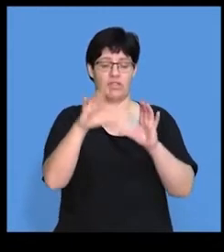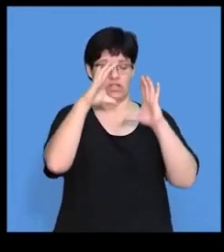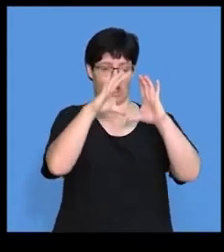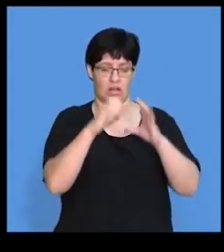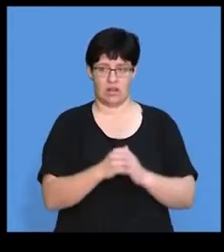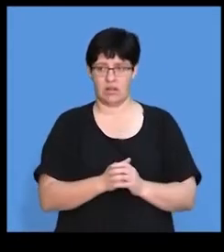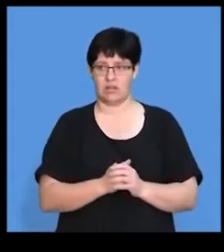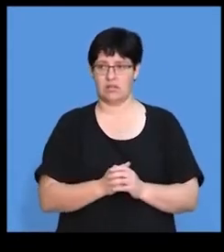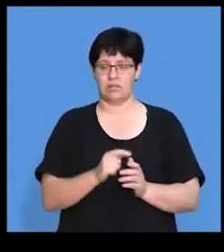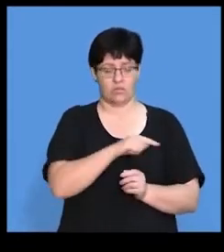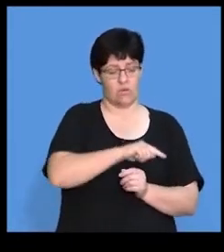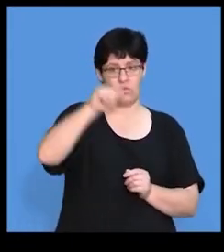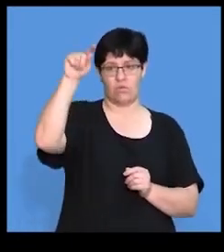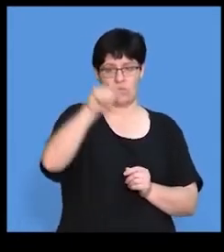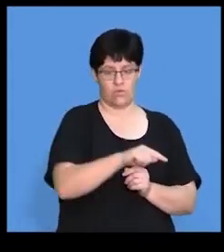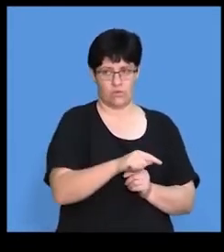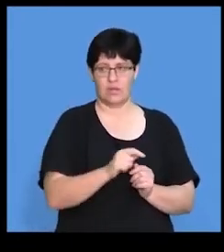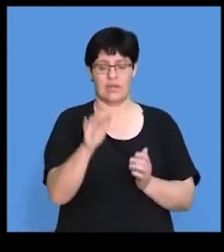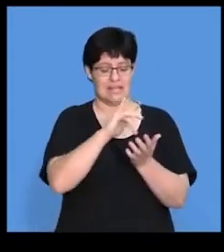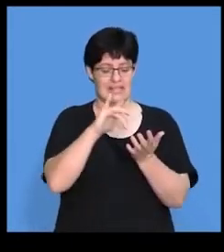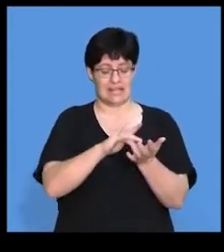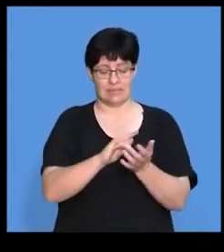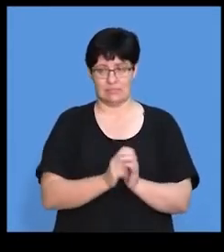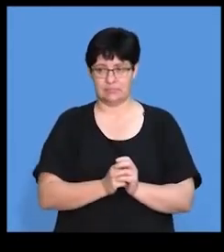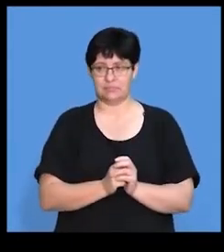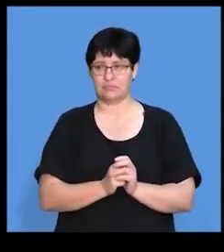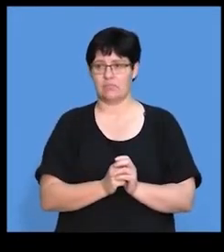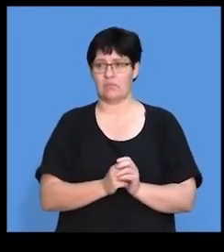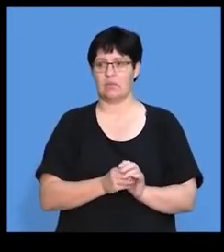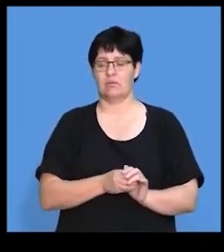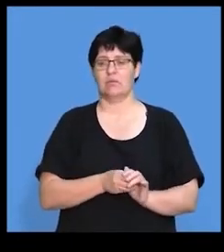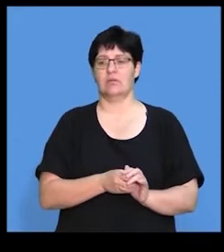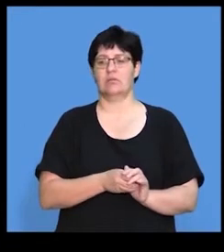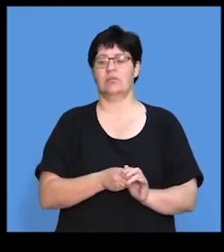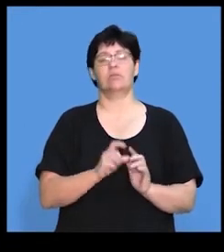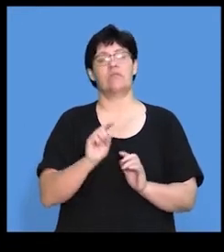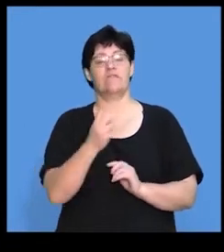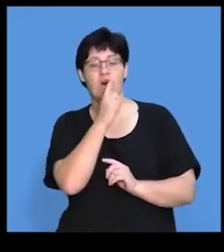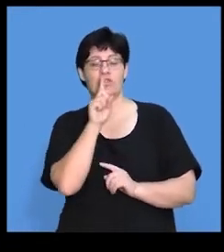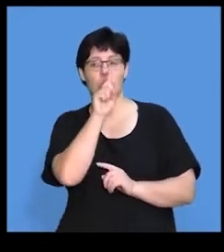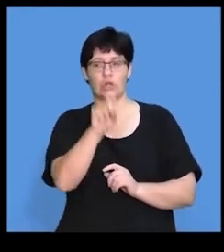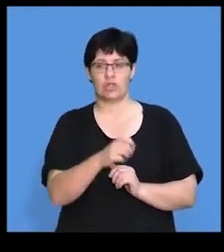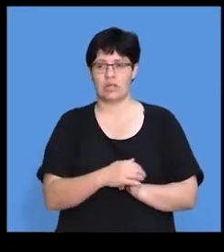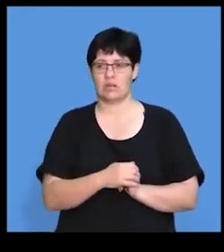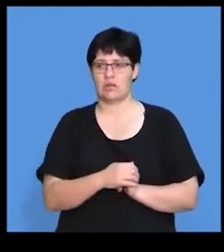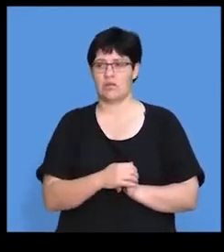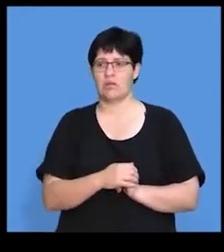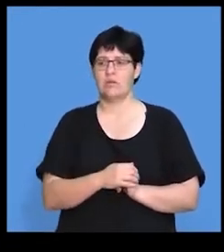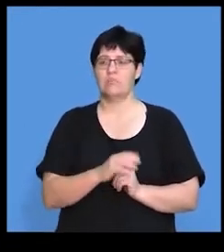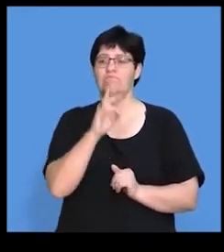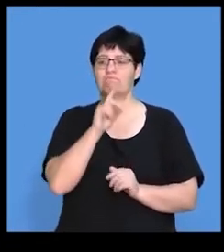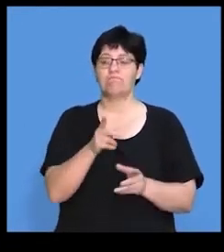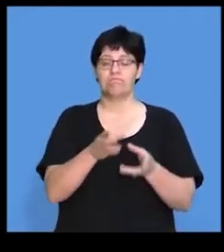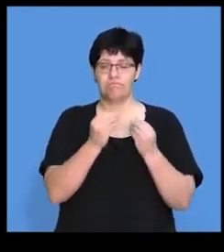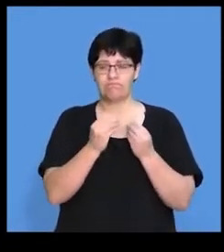here, diameter, which goes through the center. All right, so the first question is we're asked to determine the